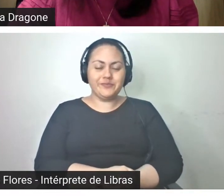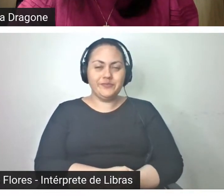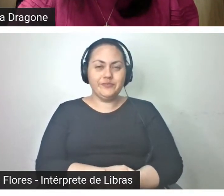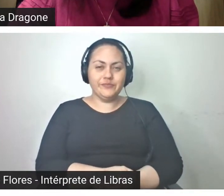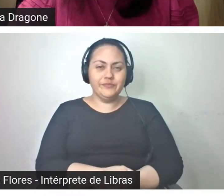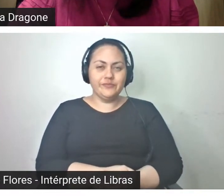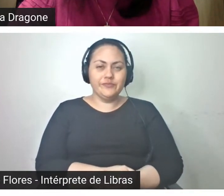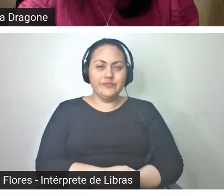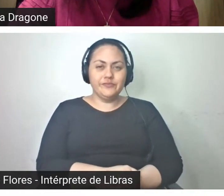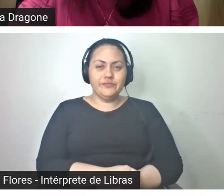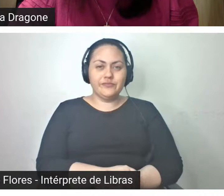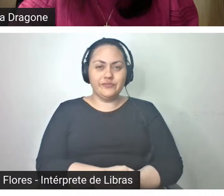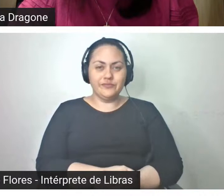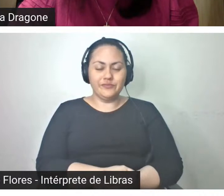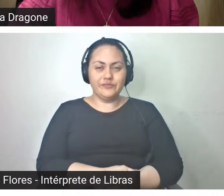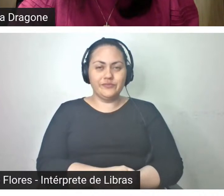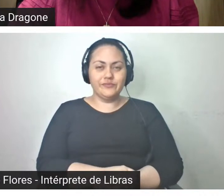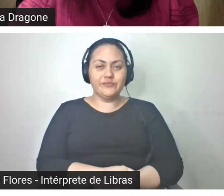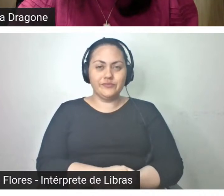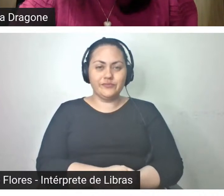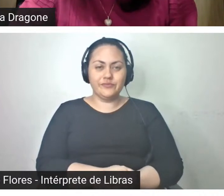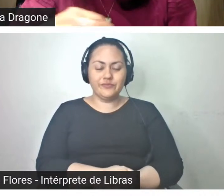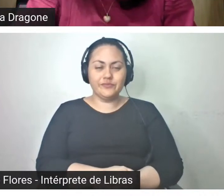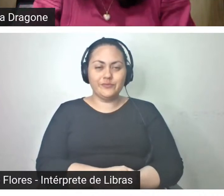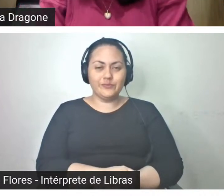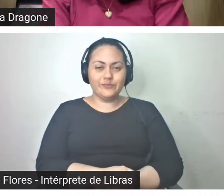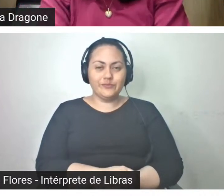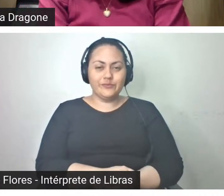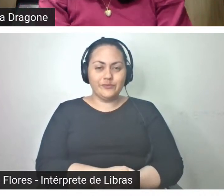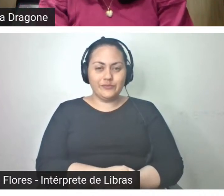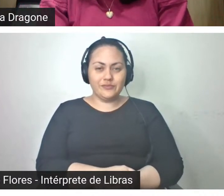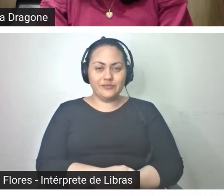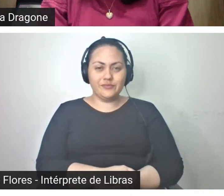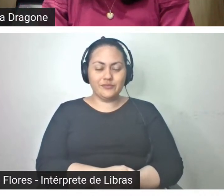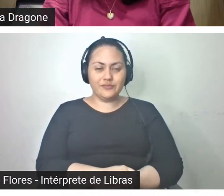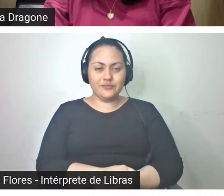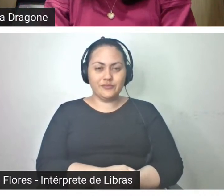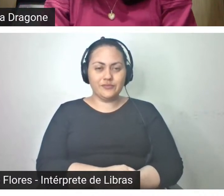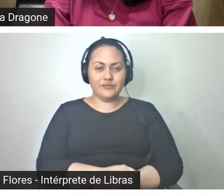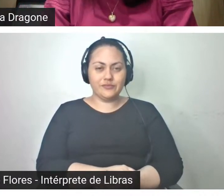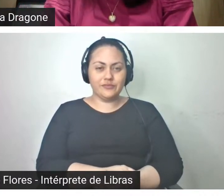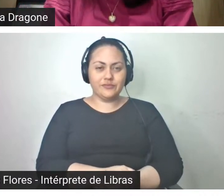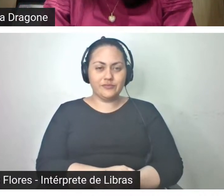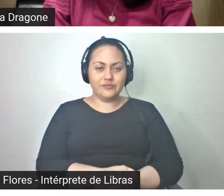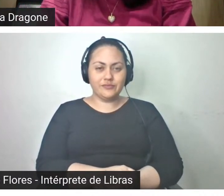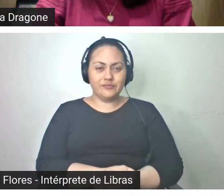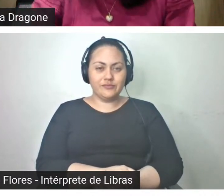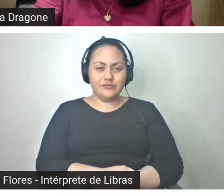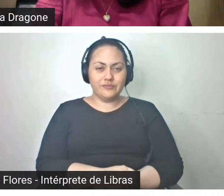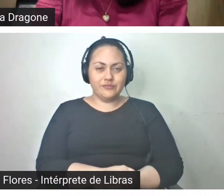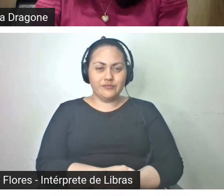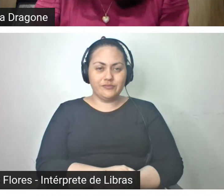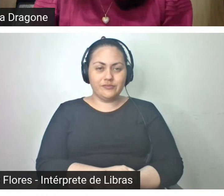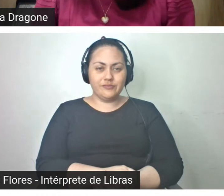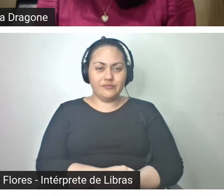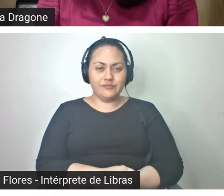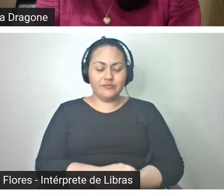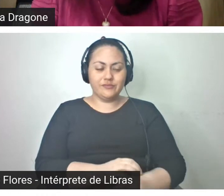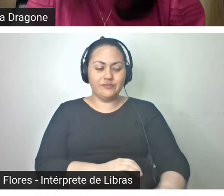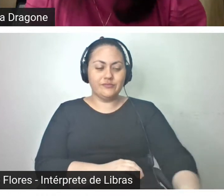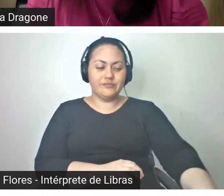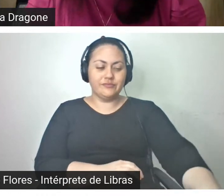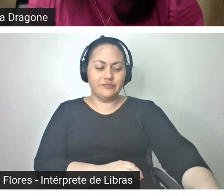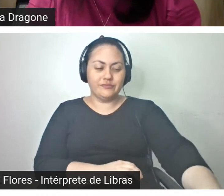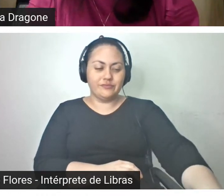our system that is a very unfortunate historic relic, although it's not even